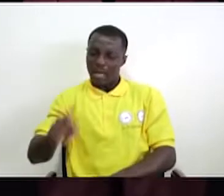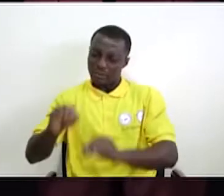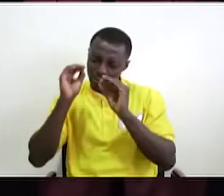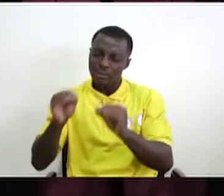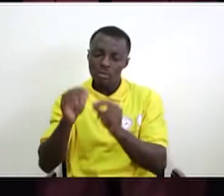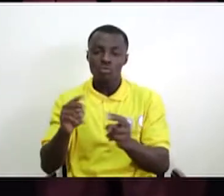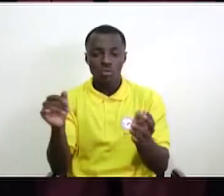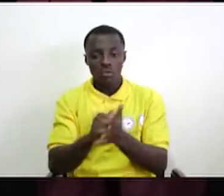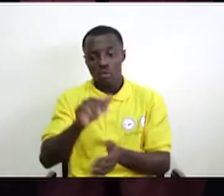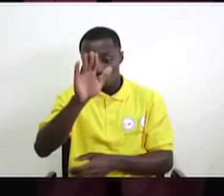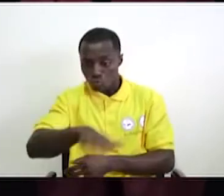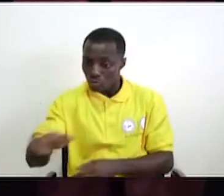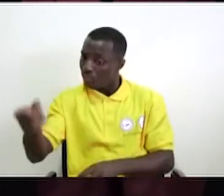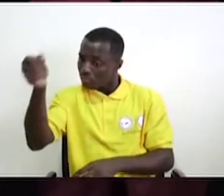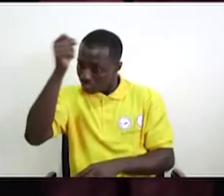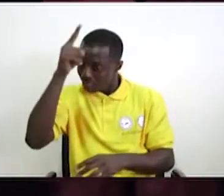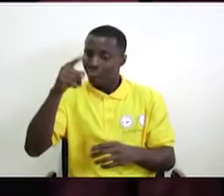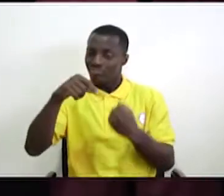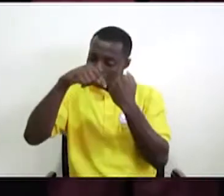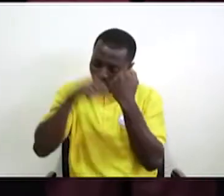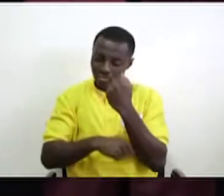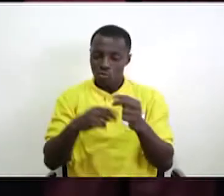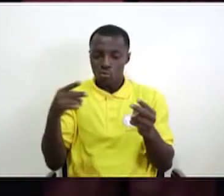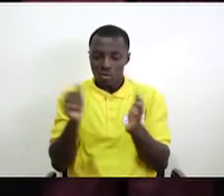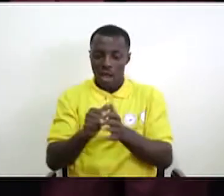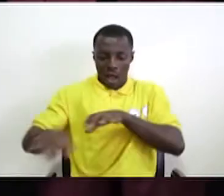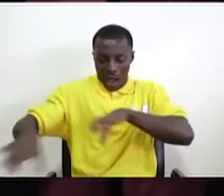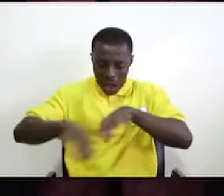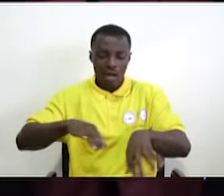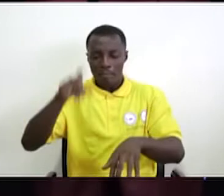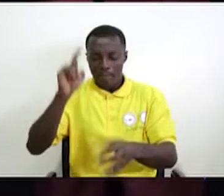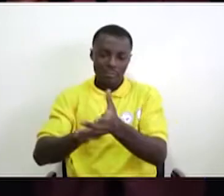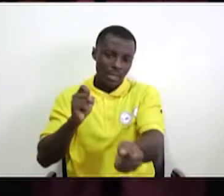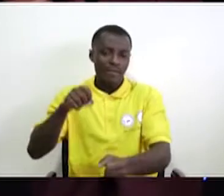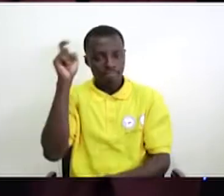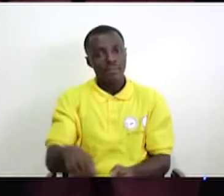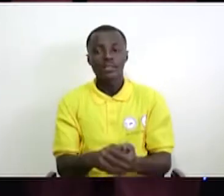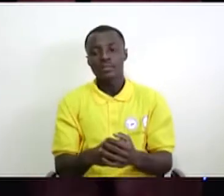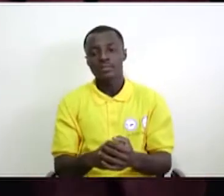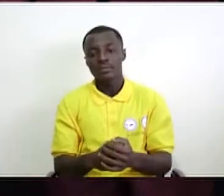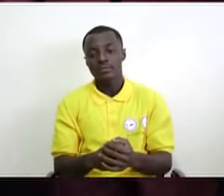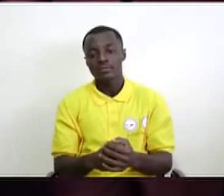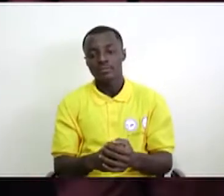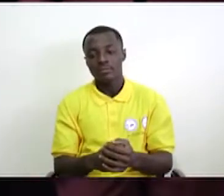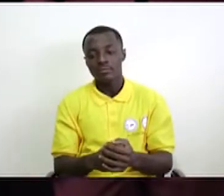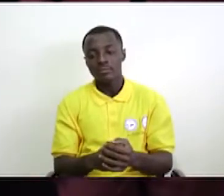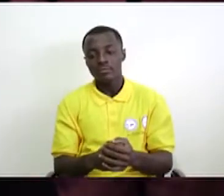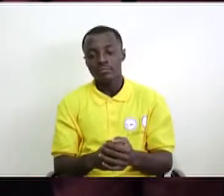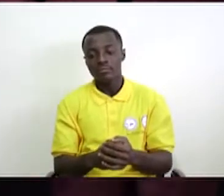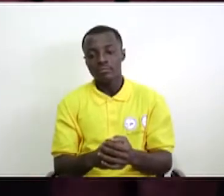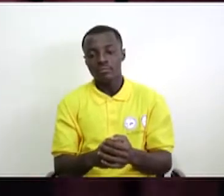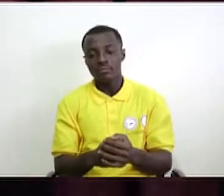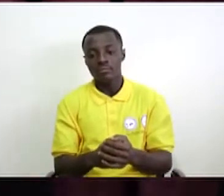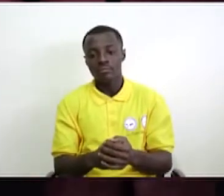ka emma ye ma eti ase na wodi sanu krese mi wogi tum. All should be persuaded beyond